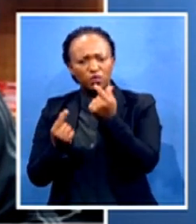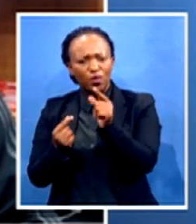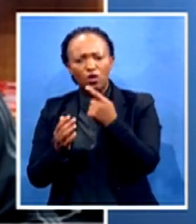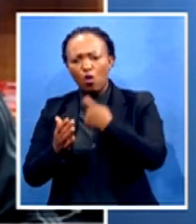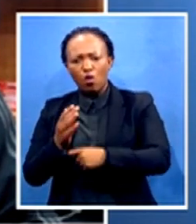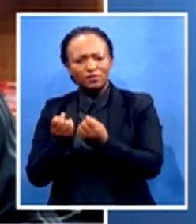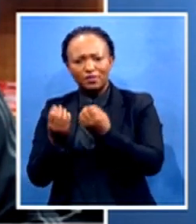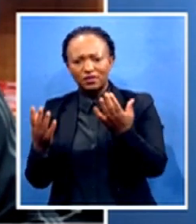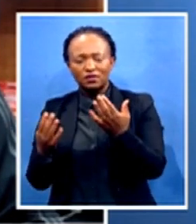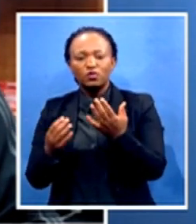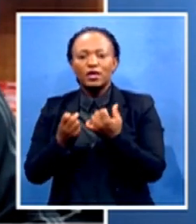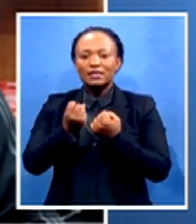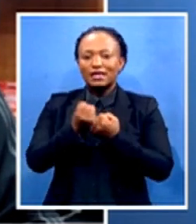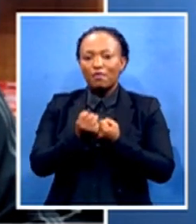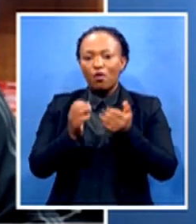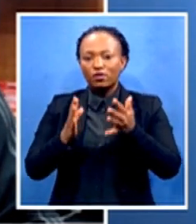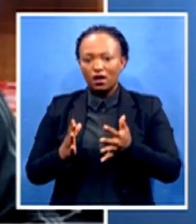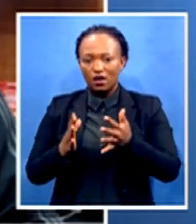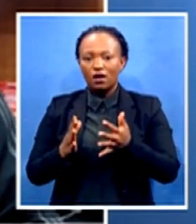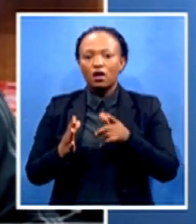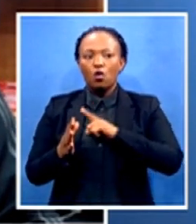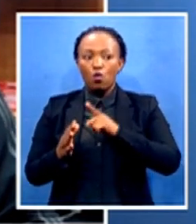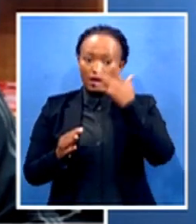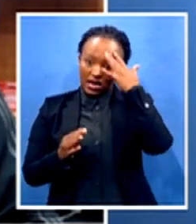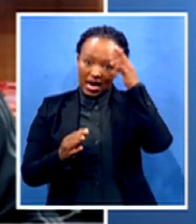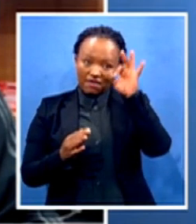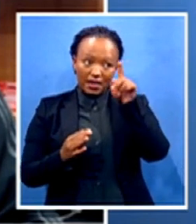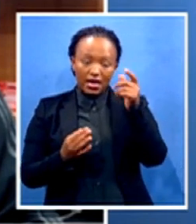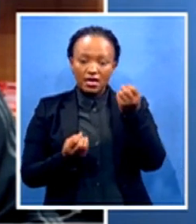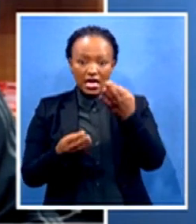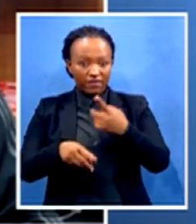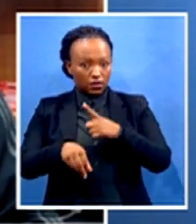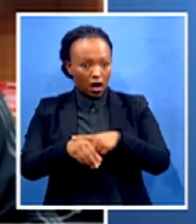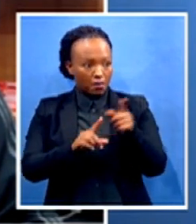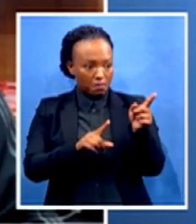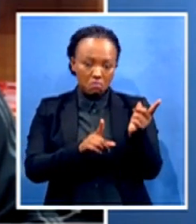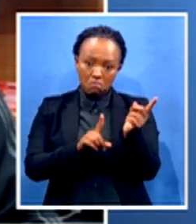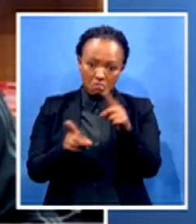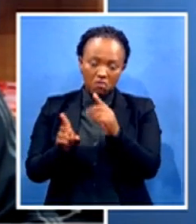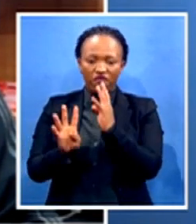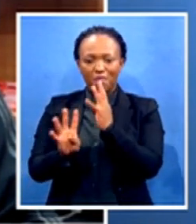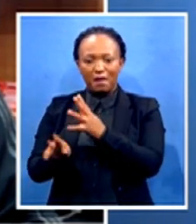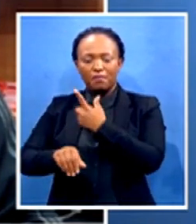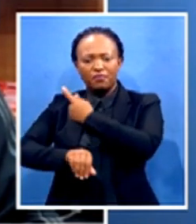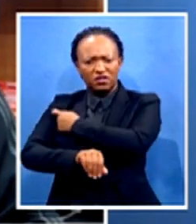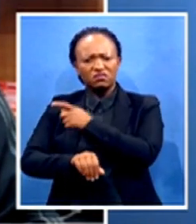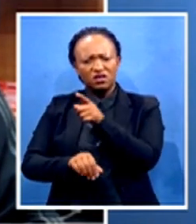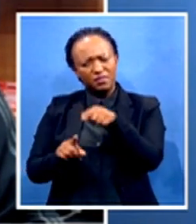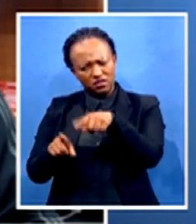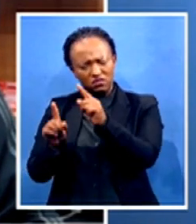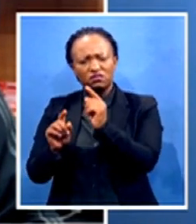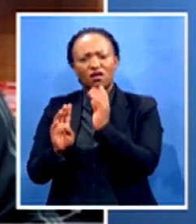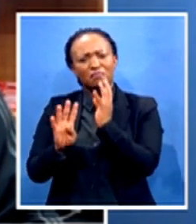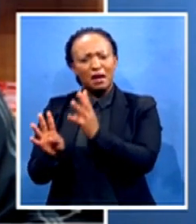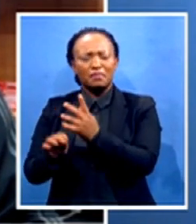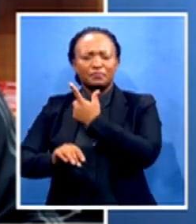government, to give a go-ahead, there's a reasonable chance of supporters who are vaccinated. But more important, also to give back to